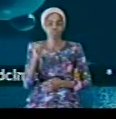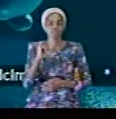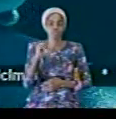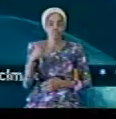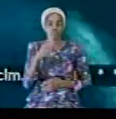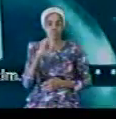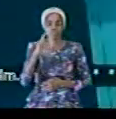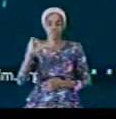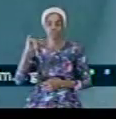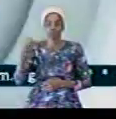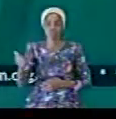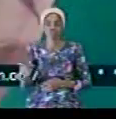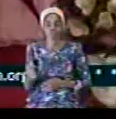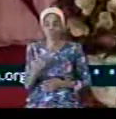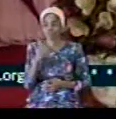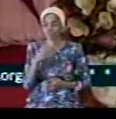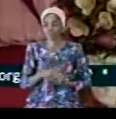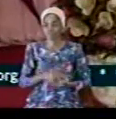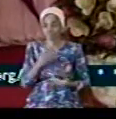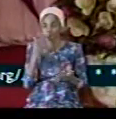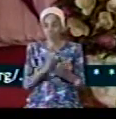live. Lord.